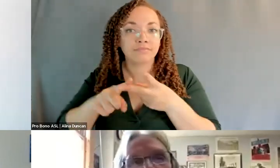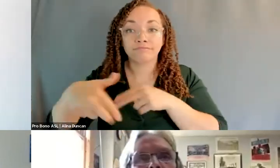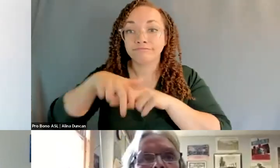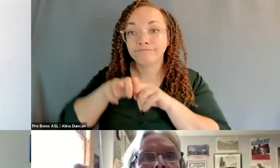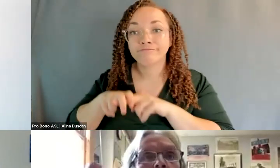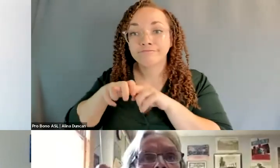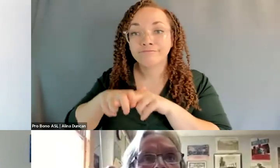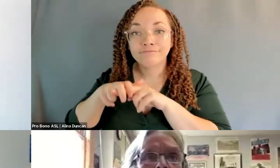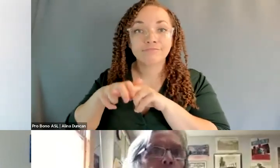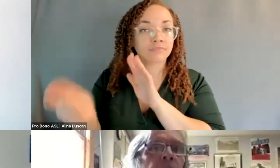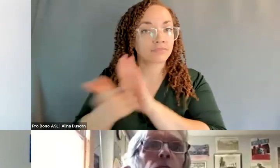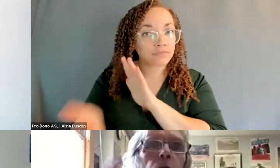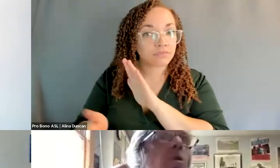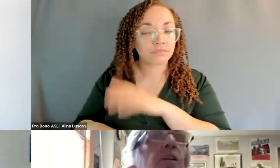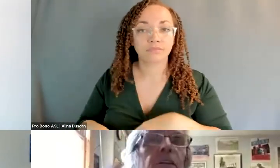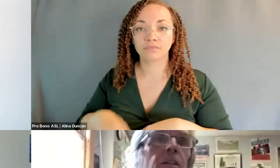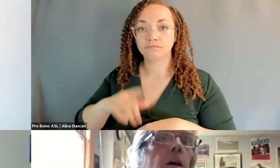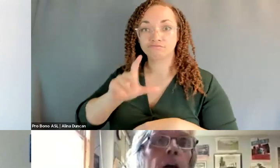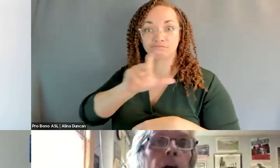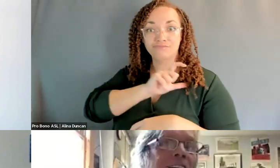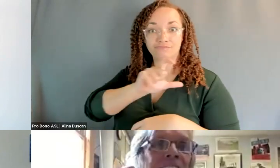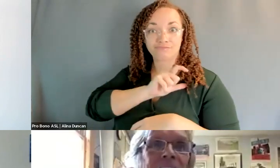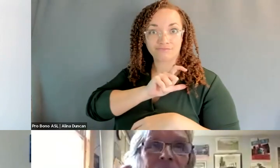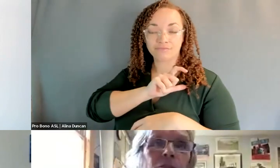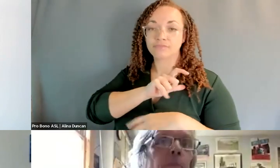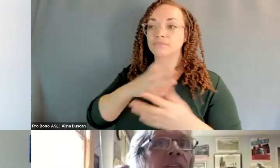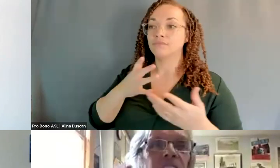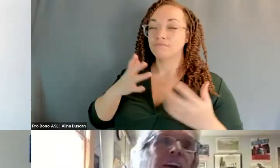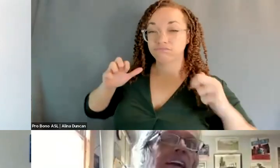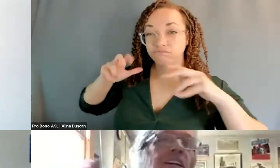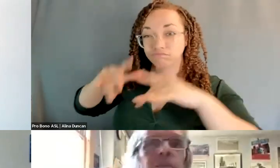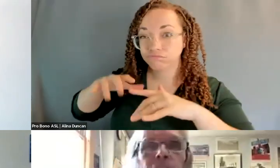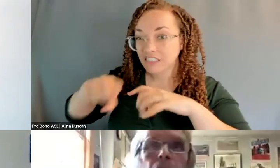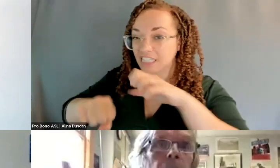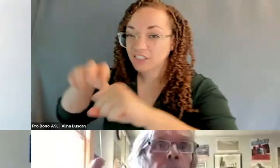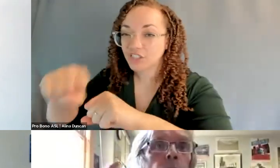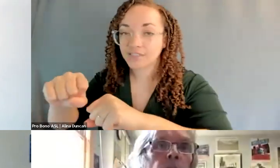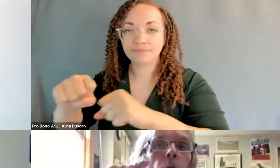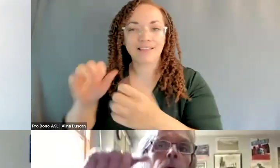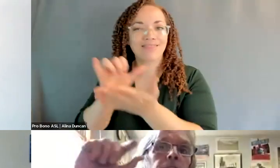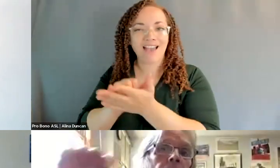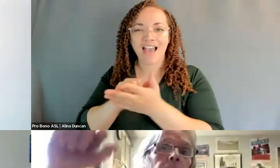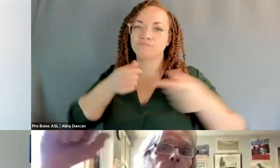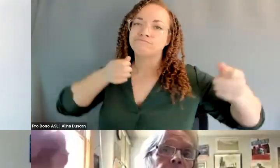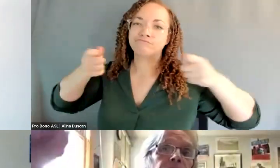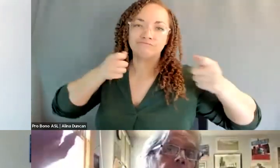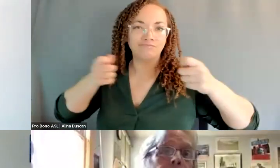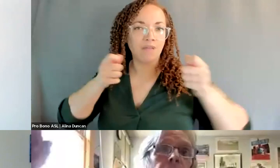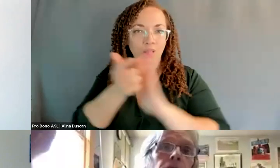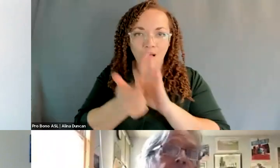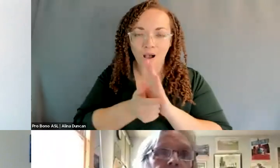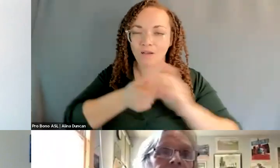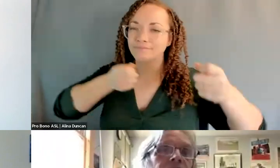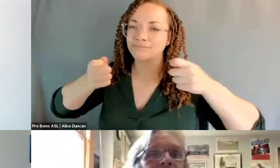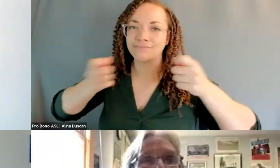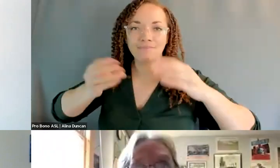and targeted enforcement has been the rule of the law and has been the land of the law, with local time, place,